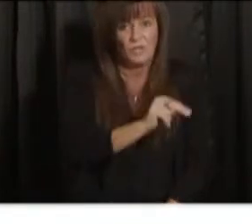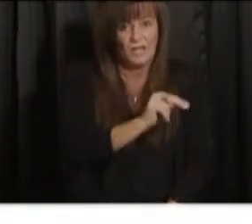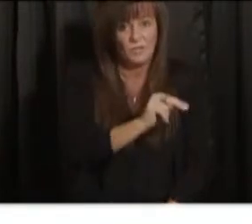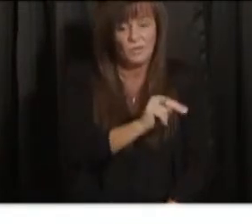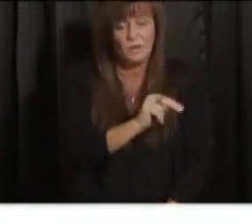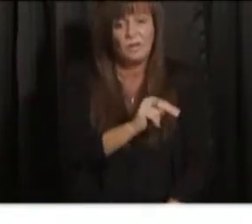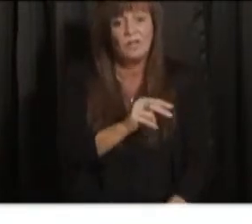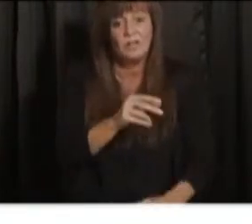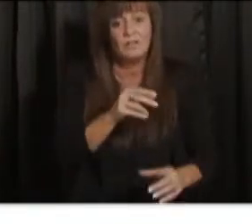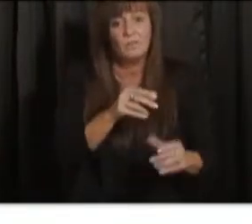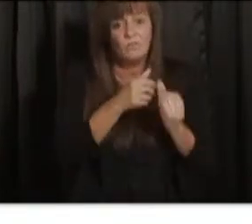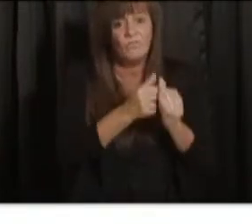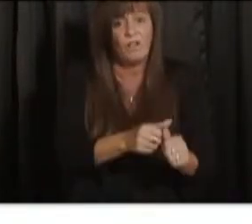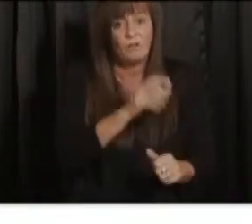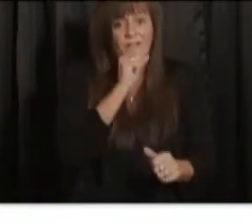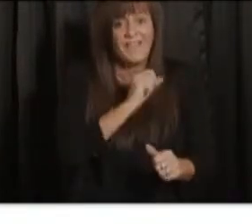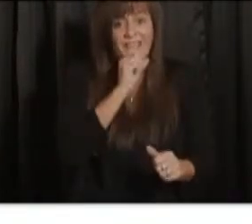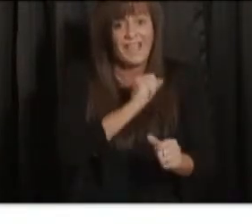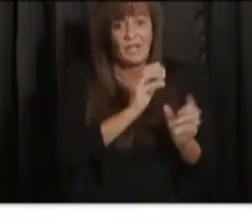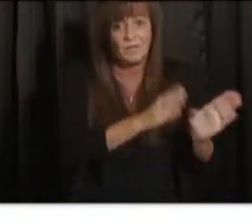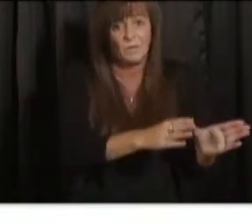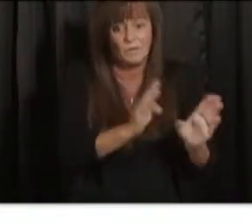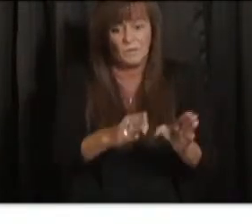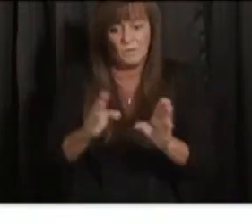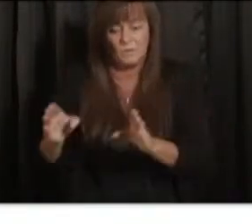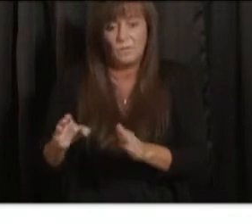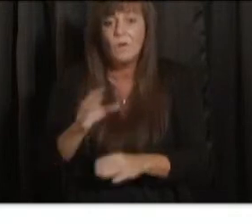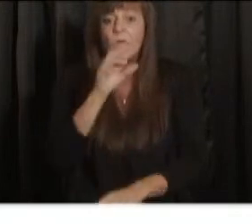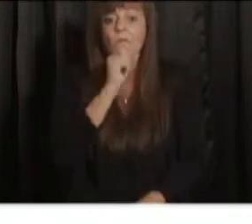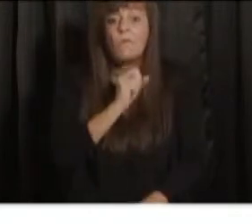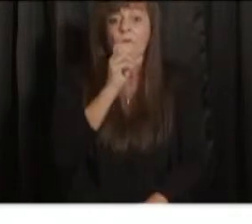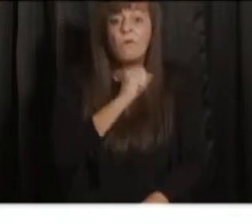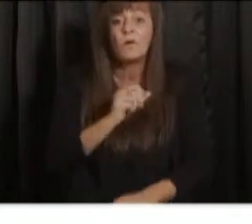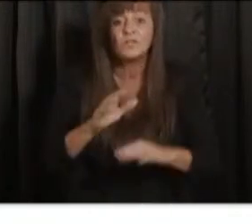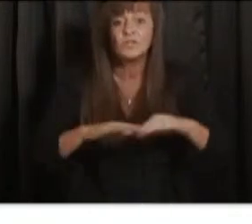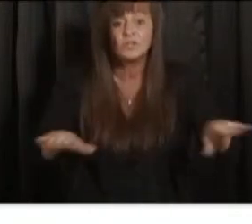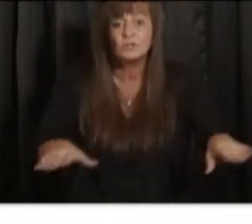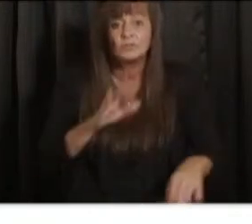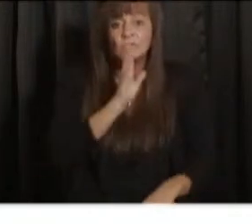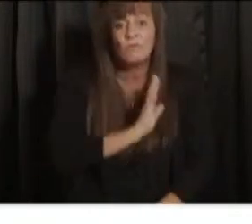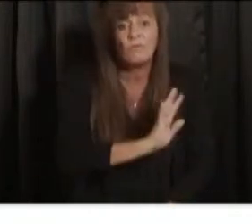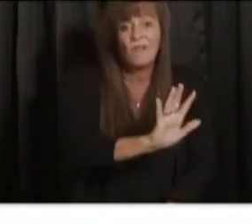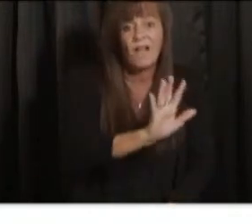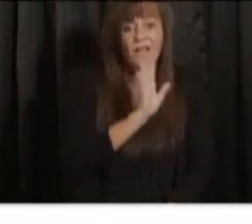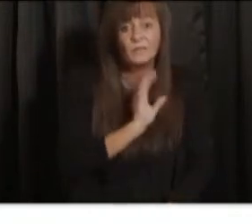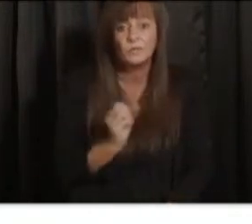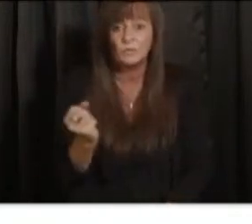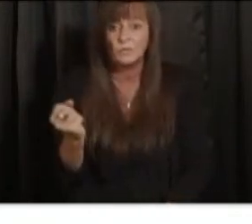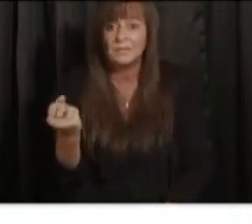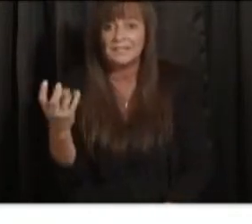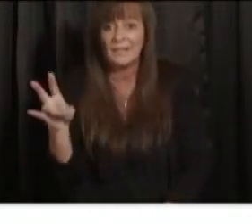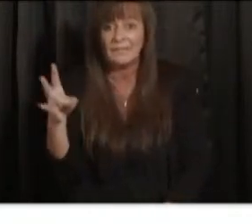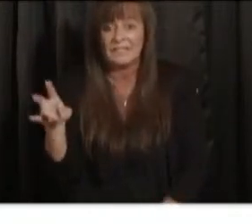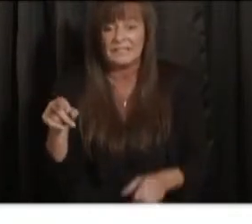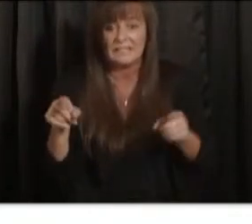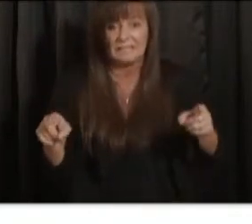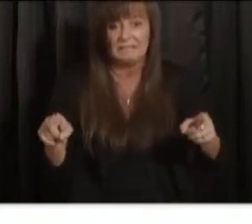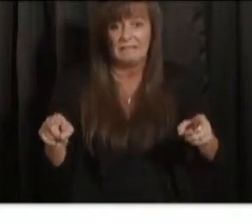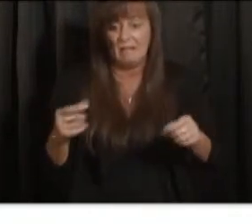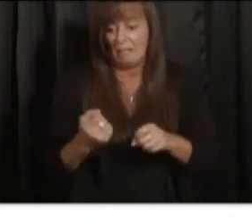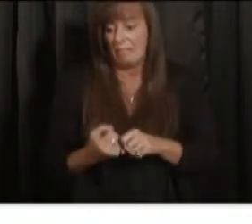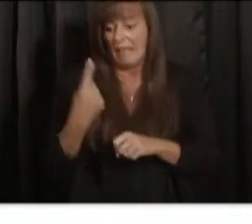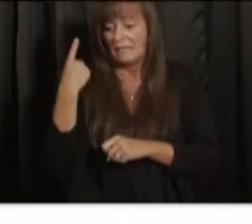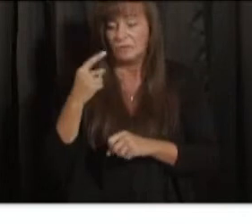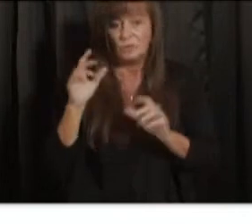category. And you'll see the orange line represents children 5 to 17 years of age. Early last winter, in January